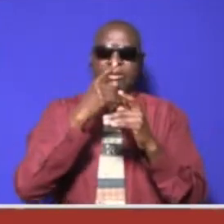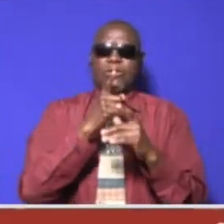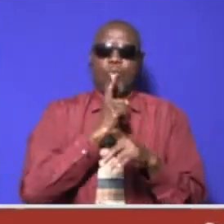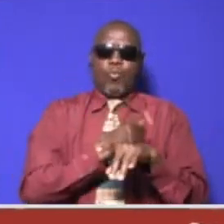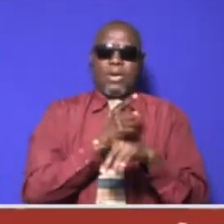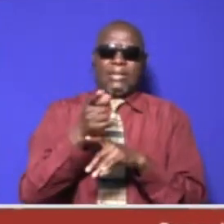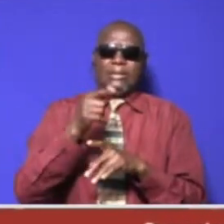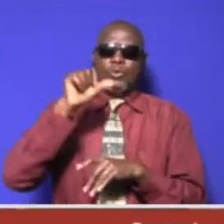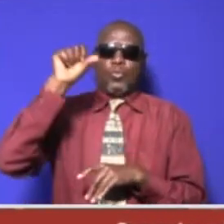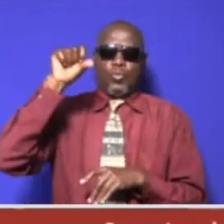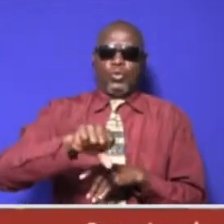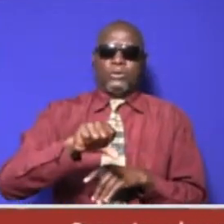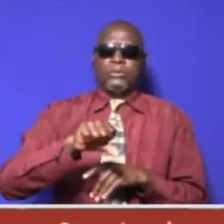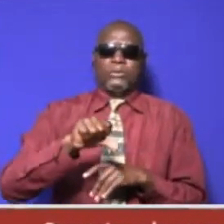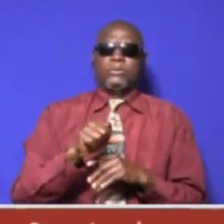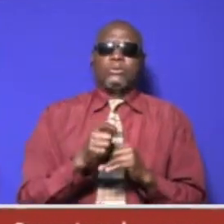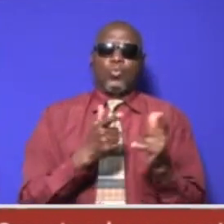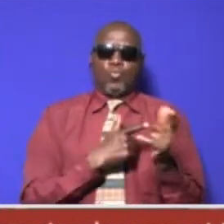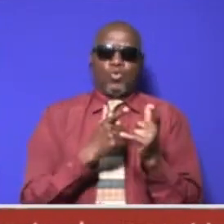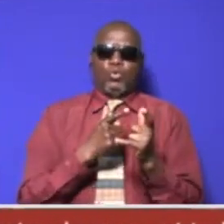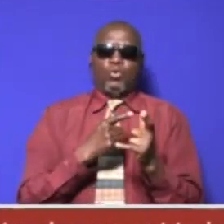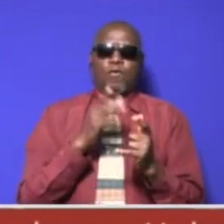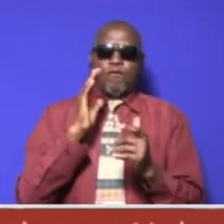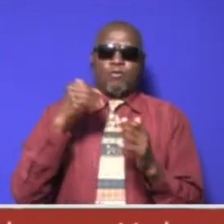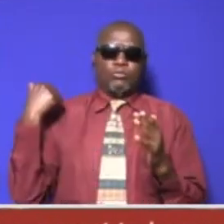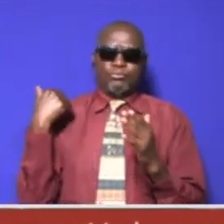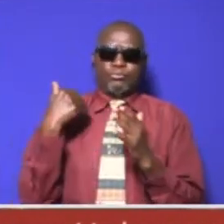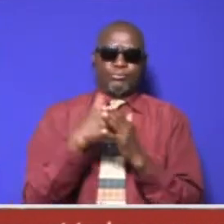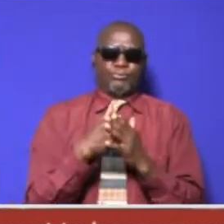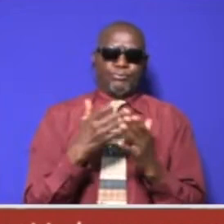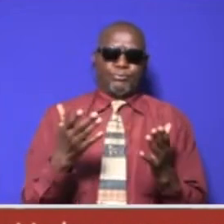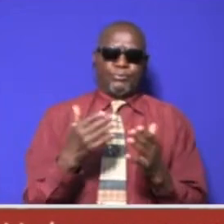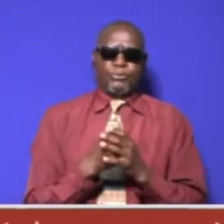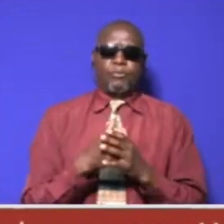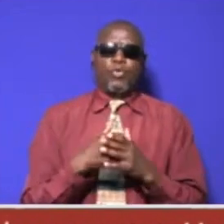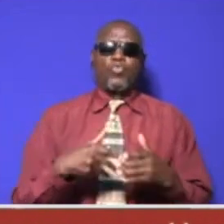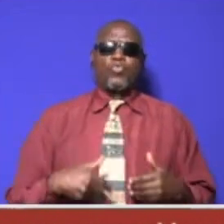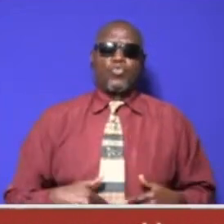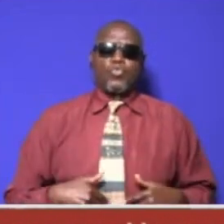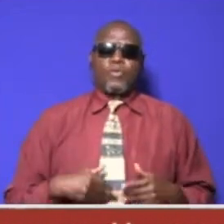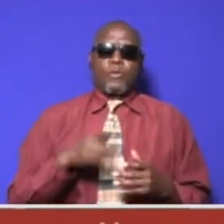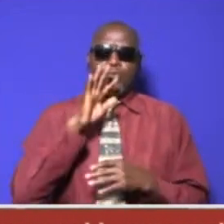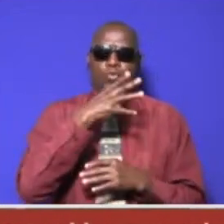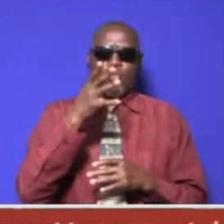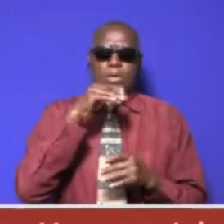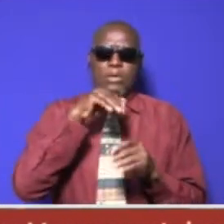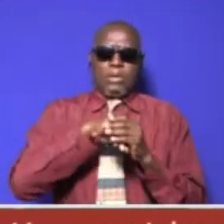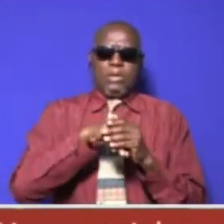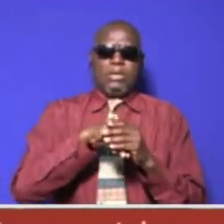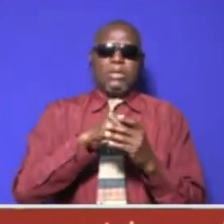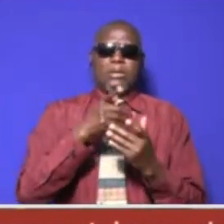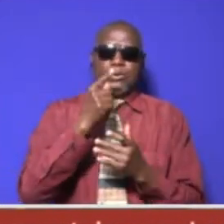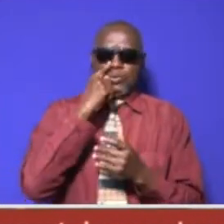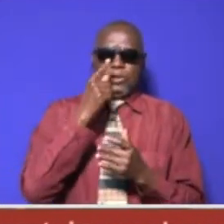world's worst in decades. However, the Sudanese Youth Network in Kenya has also called for ending the war